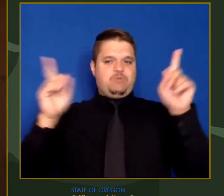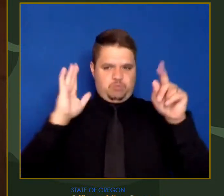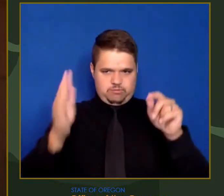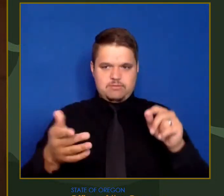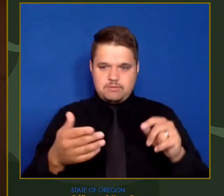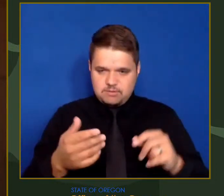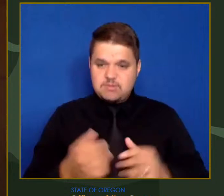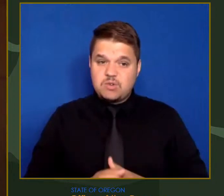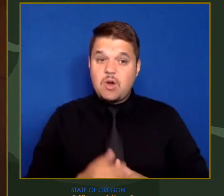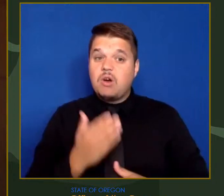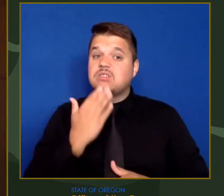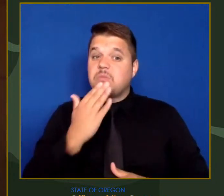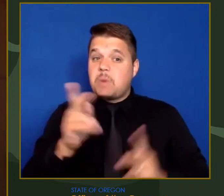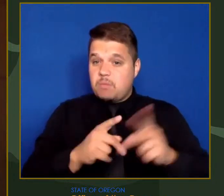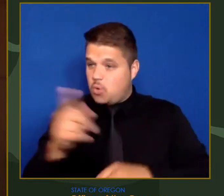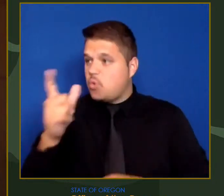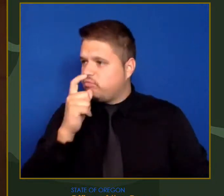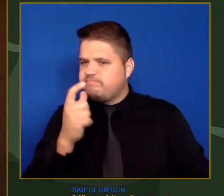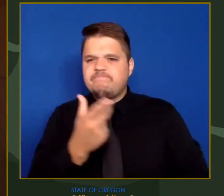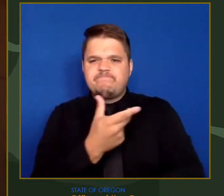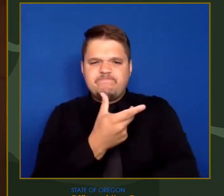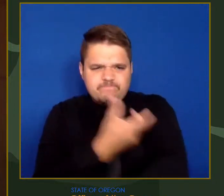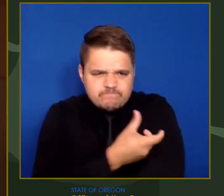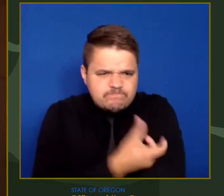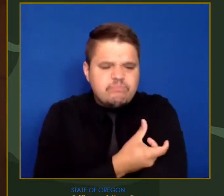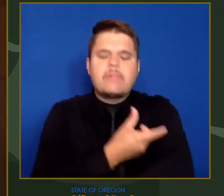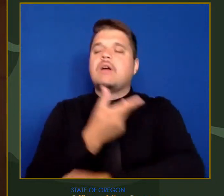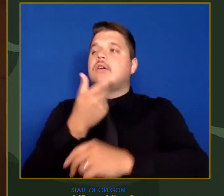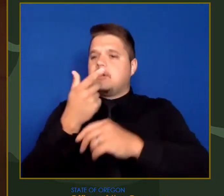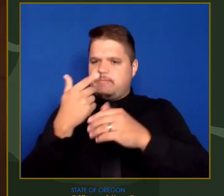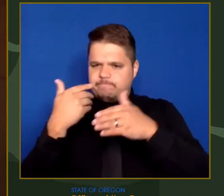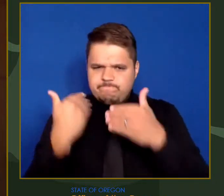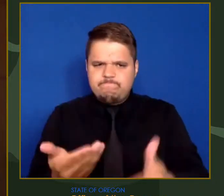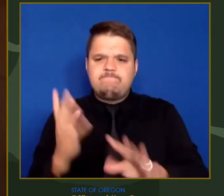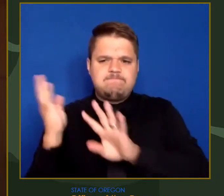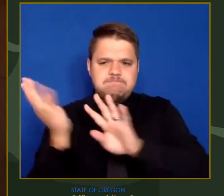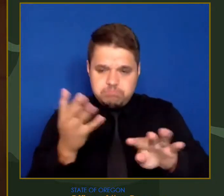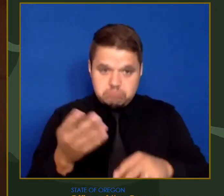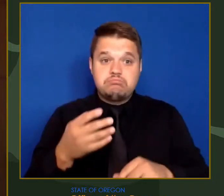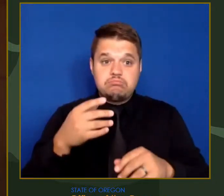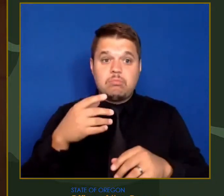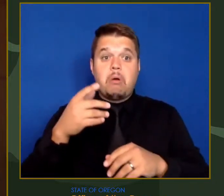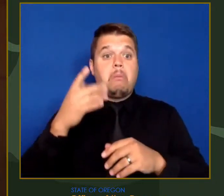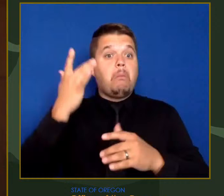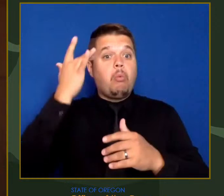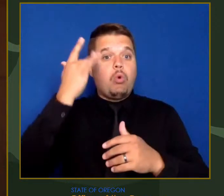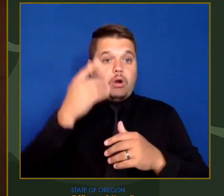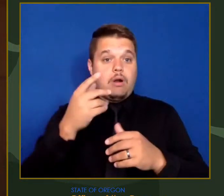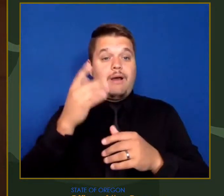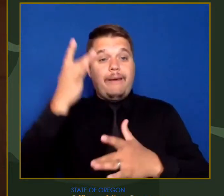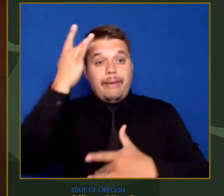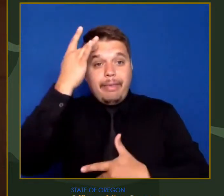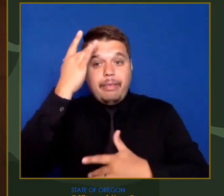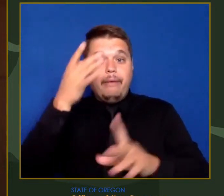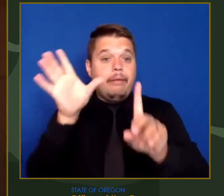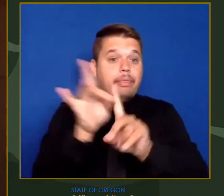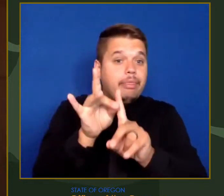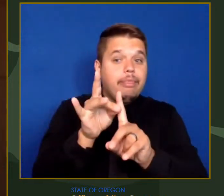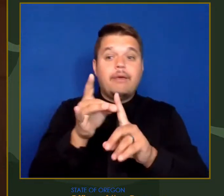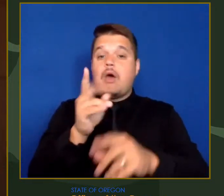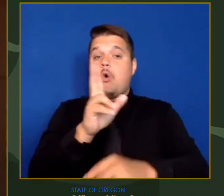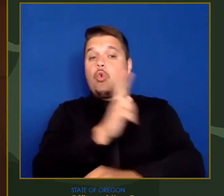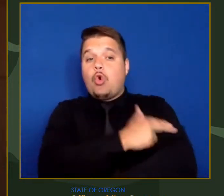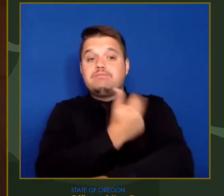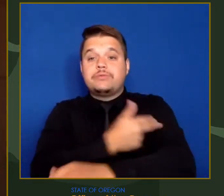seen a sharp decline in our case counts and hospitalizations. That's also really great news. Every